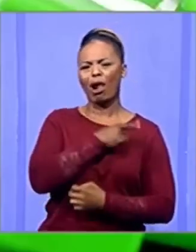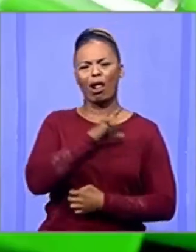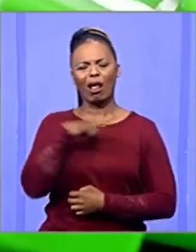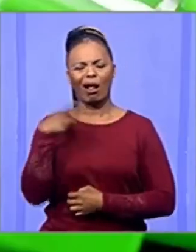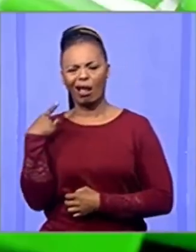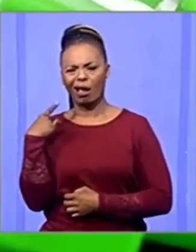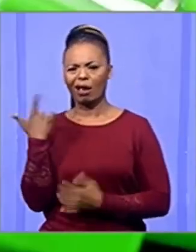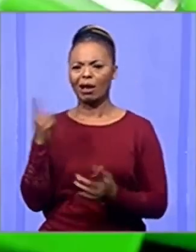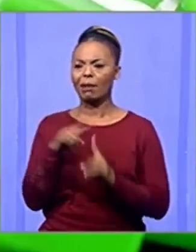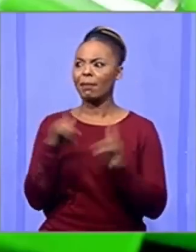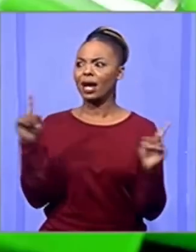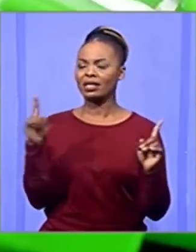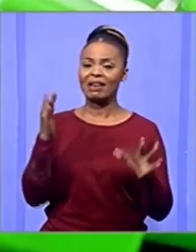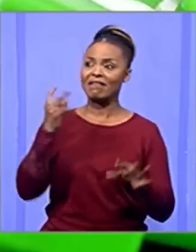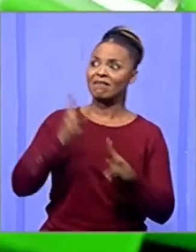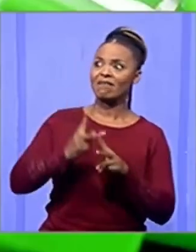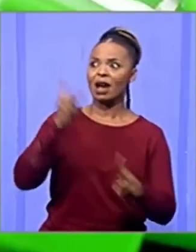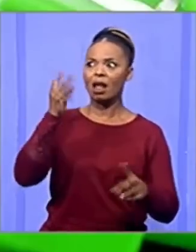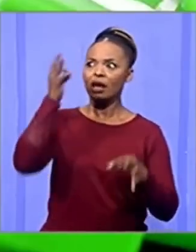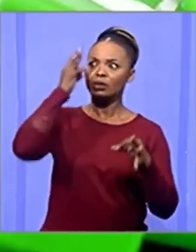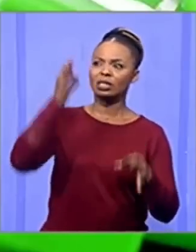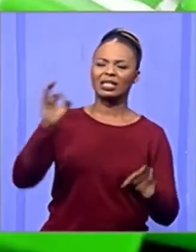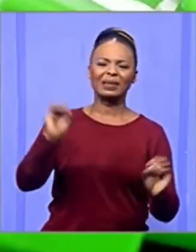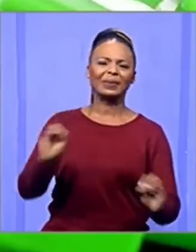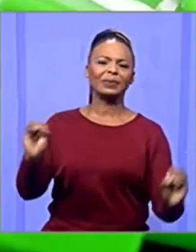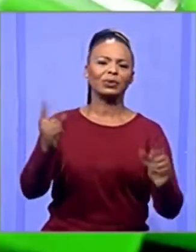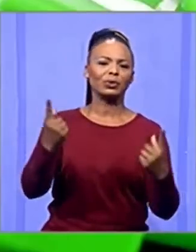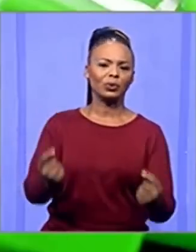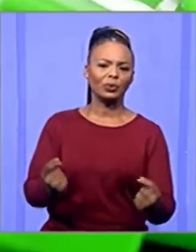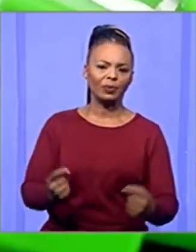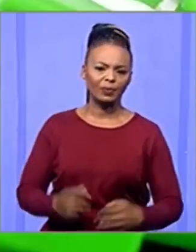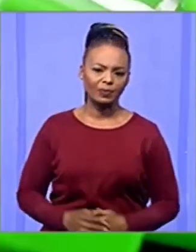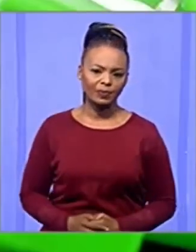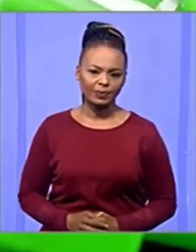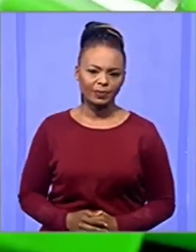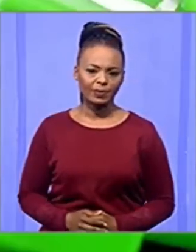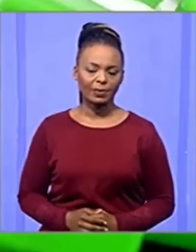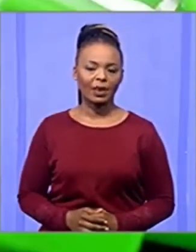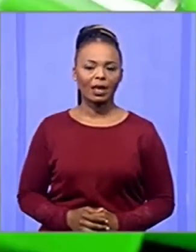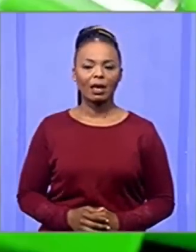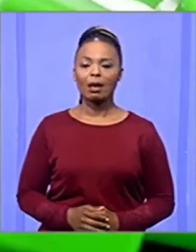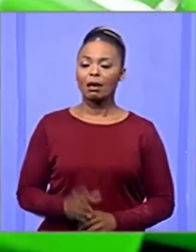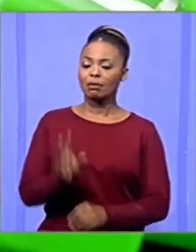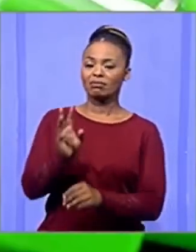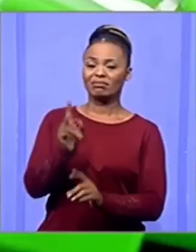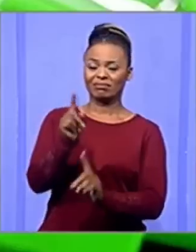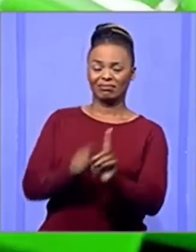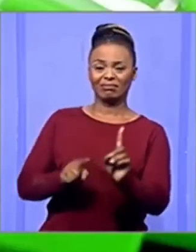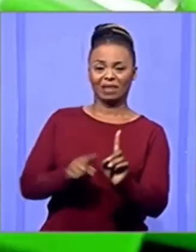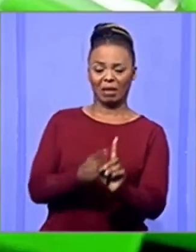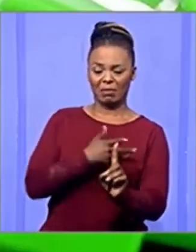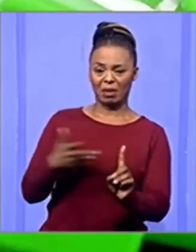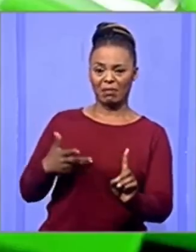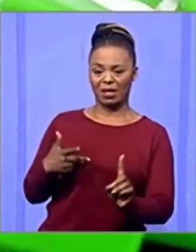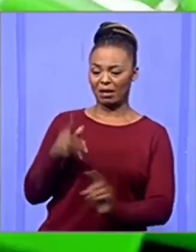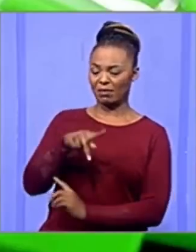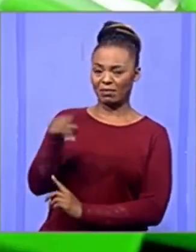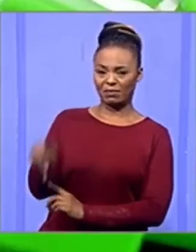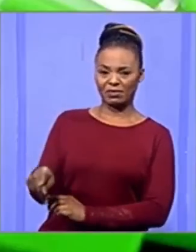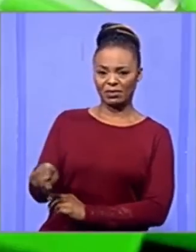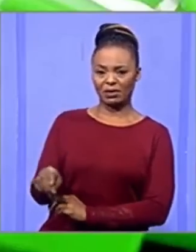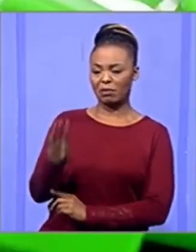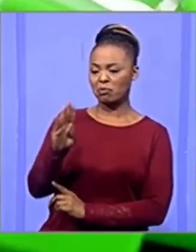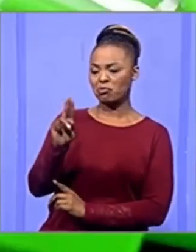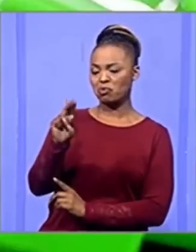fella fela ha dina pheletso ho hang. Mme Mkhwebane ha go letho le a le dirileng mo nageng ya